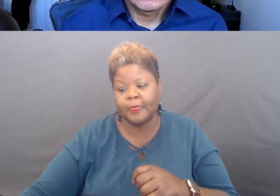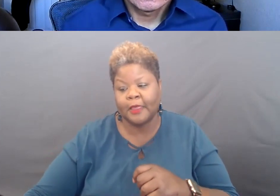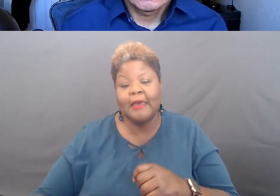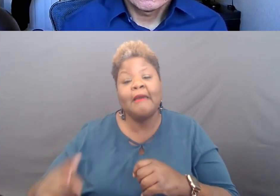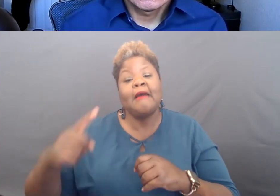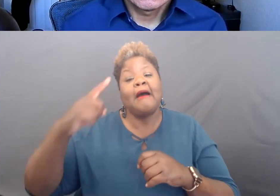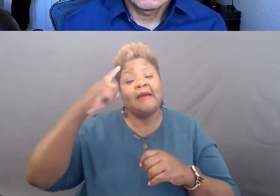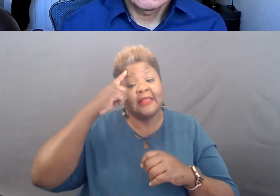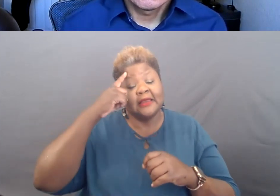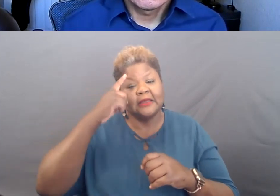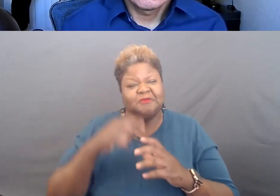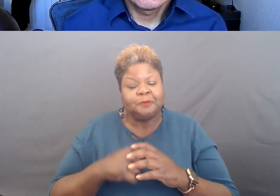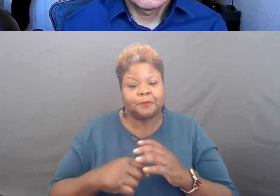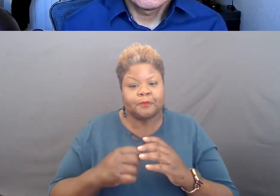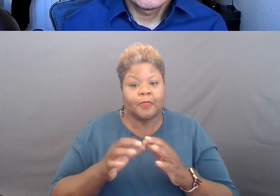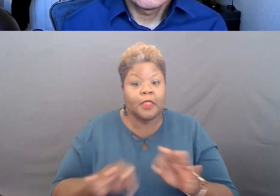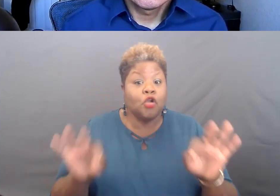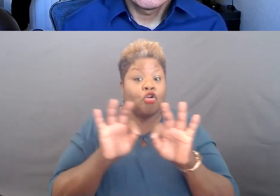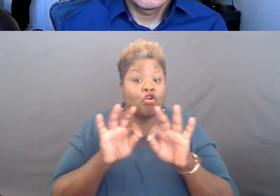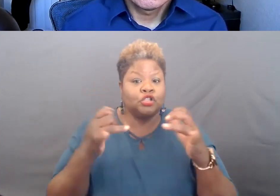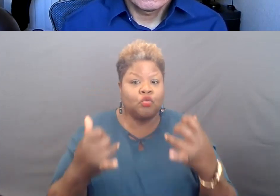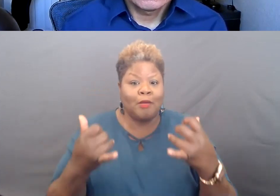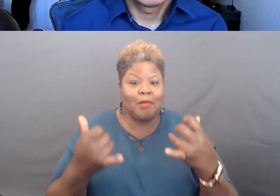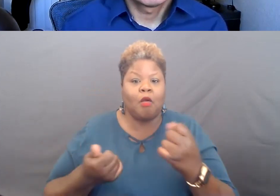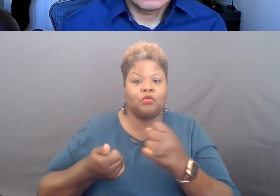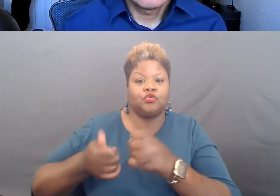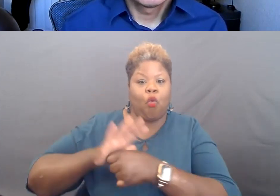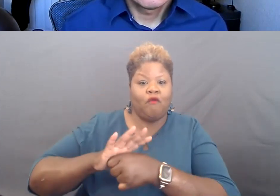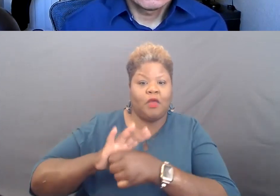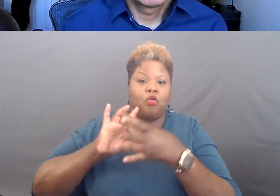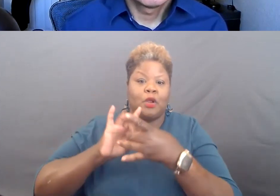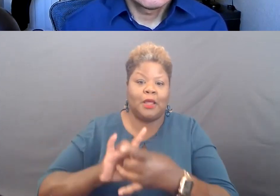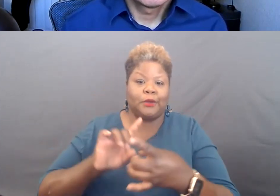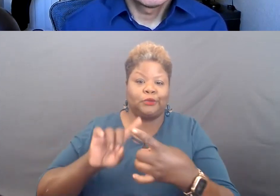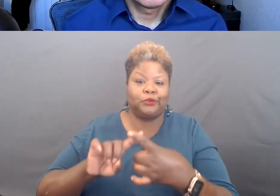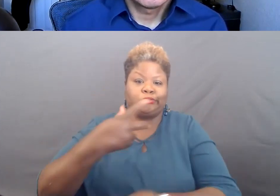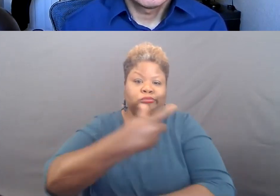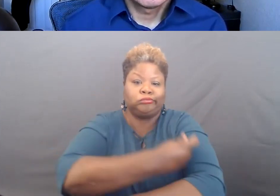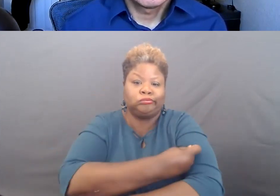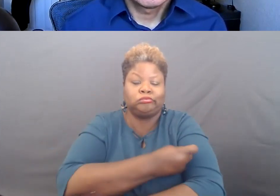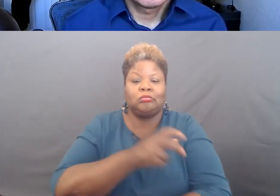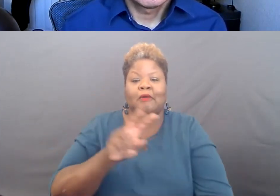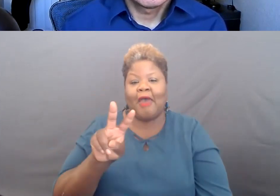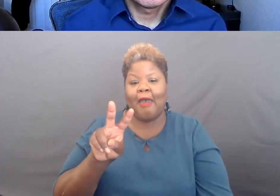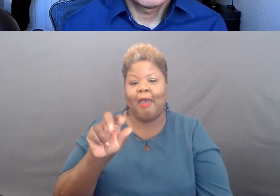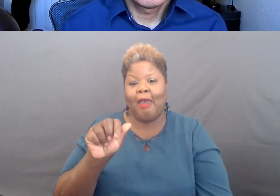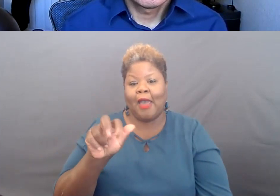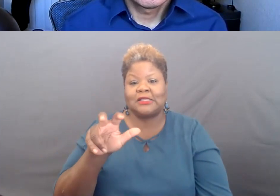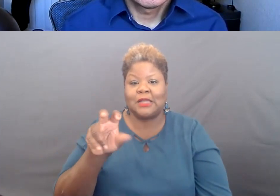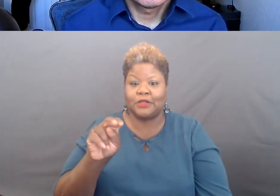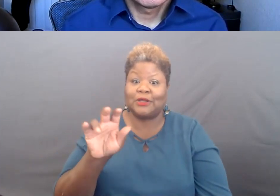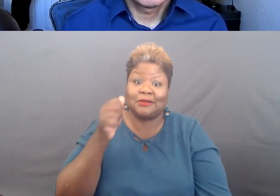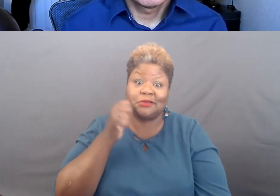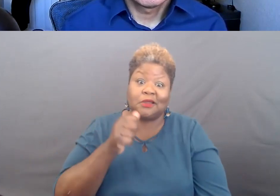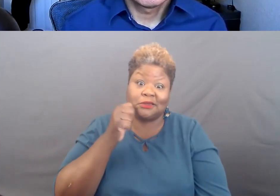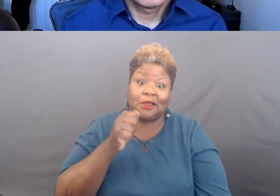most urgent right now is COVID and vaccinations, and that's day-to-day